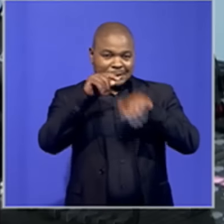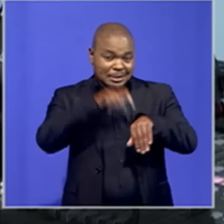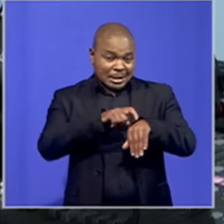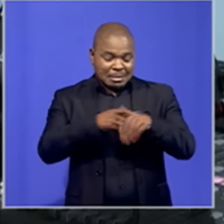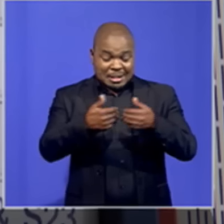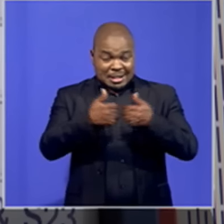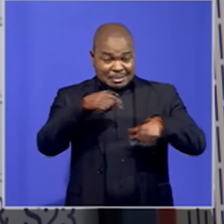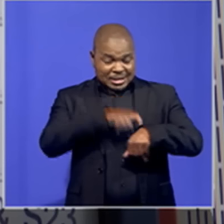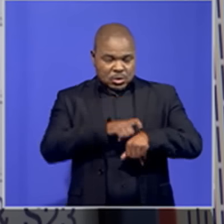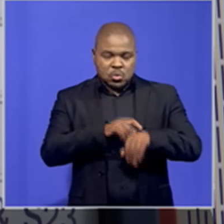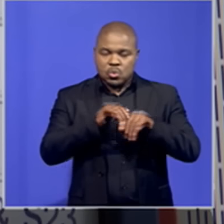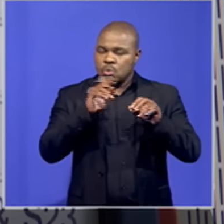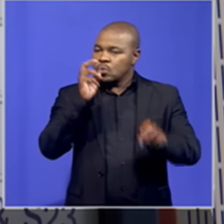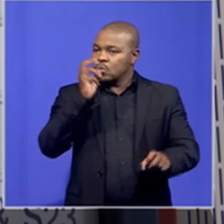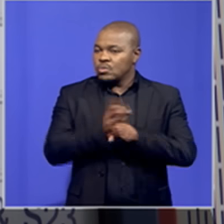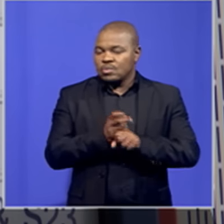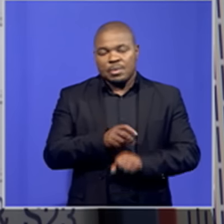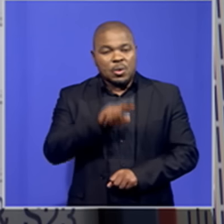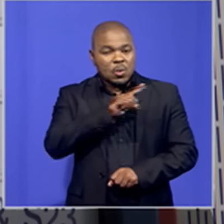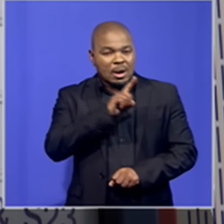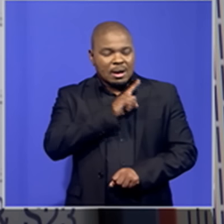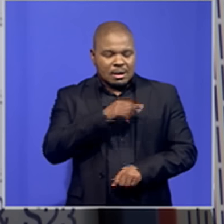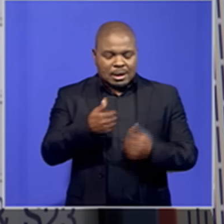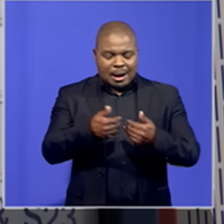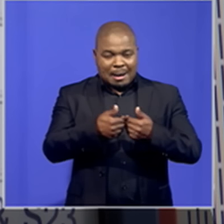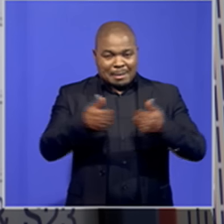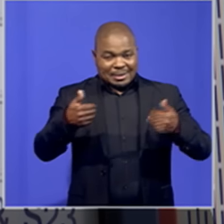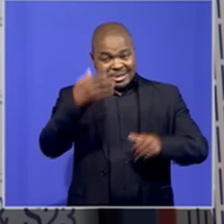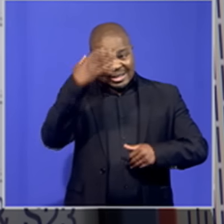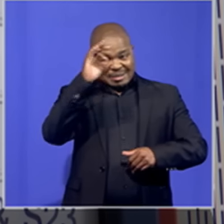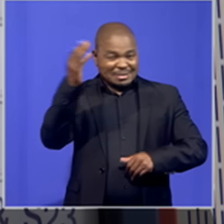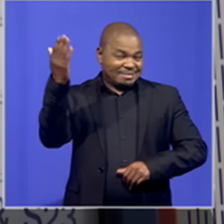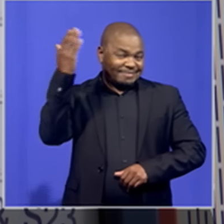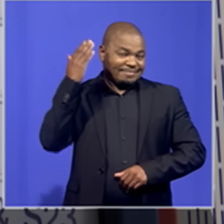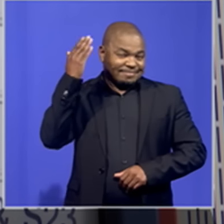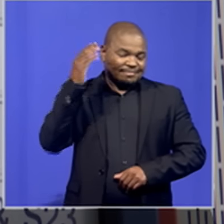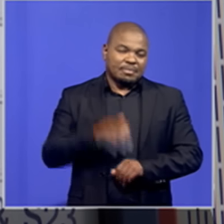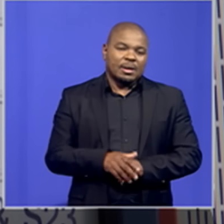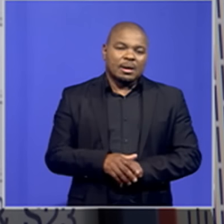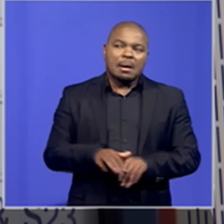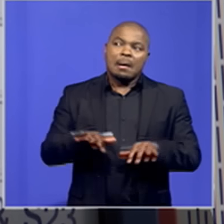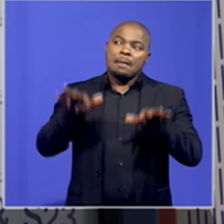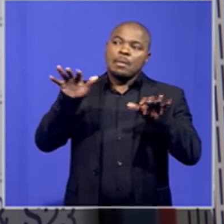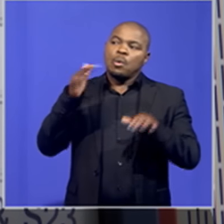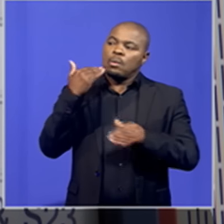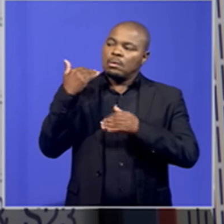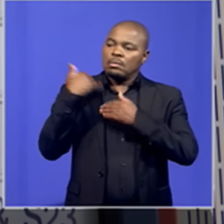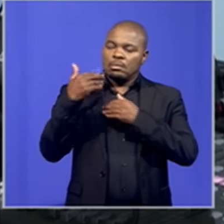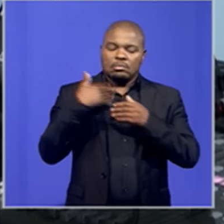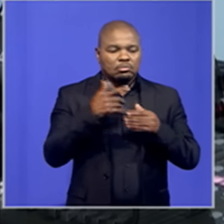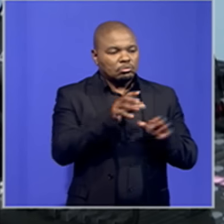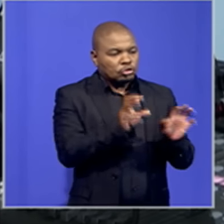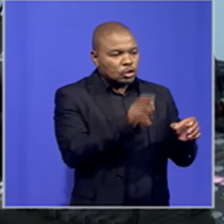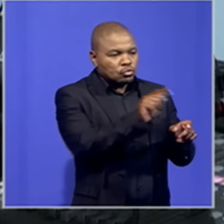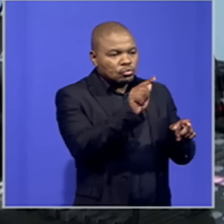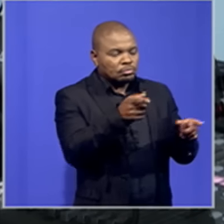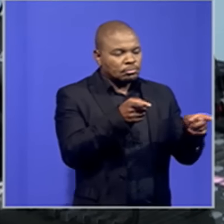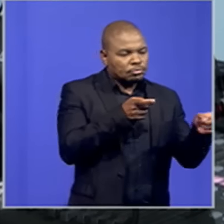because we were under the apartheid government, and people who were running stations